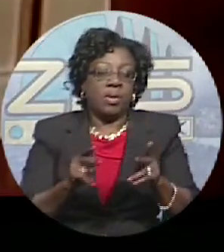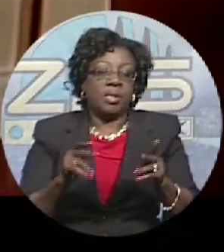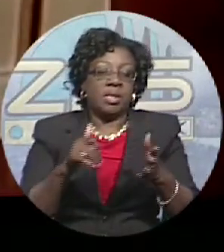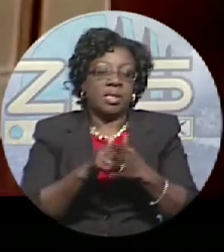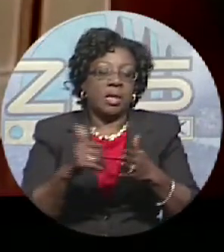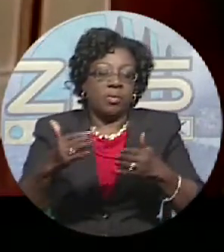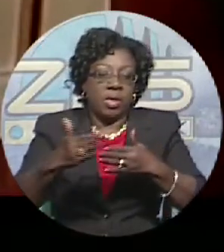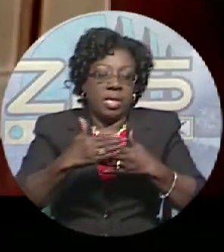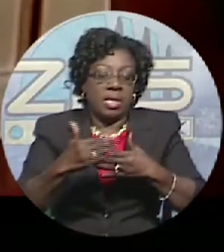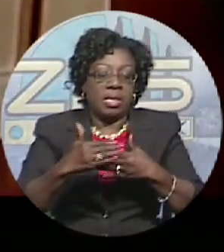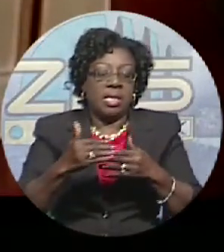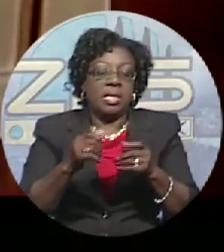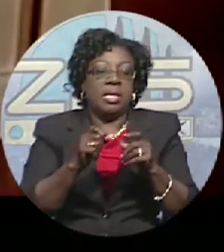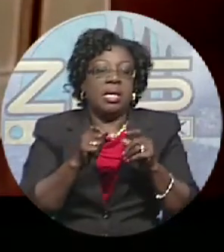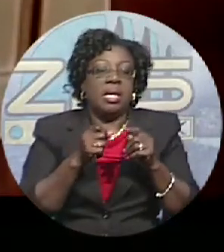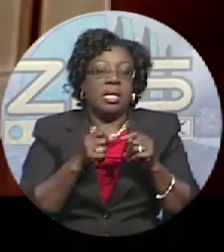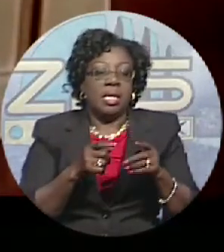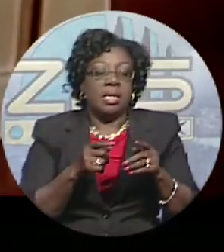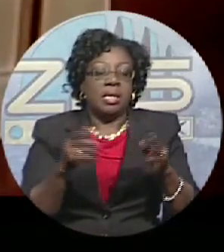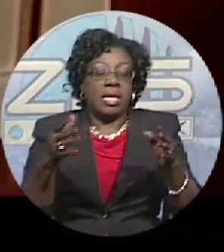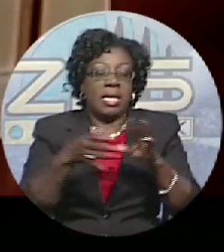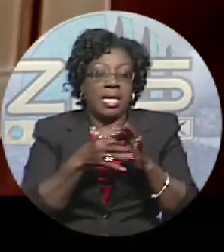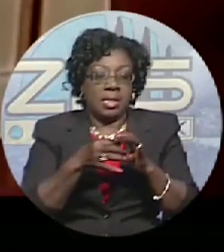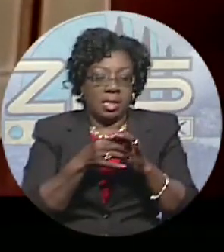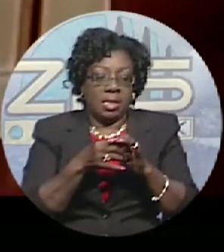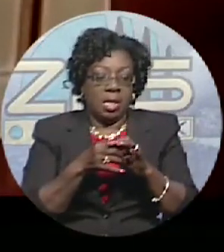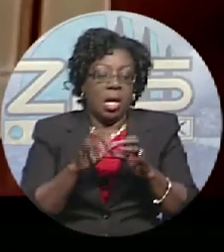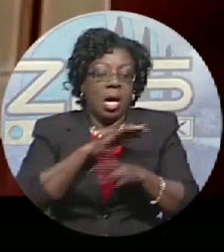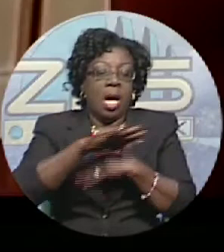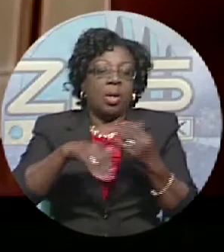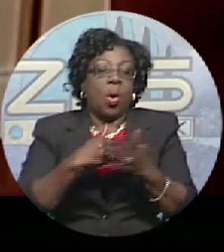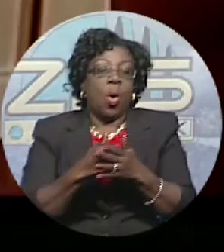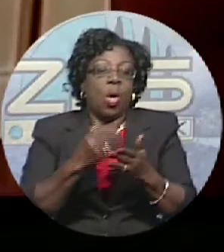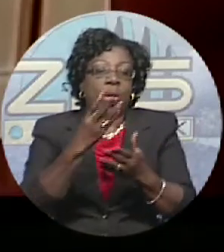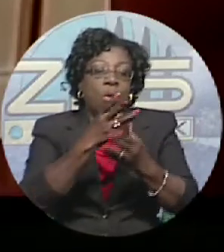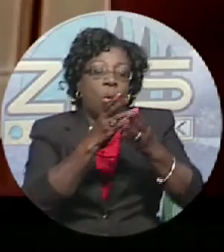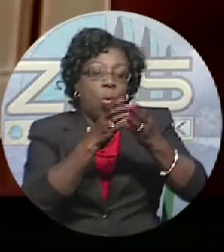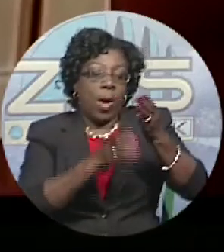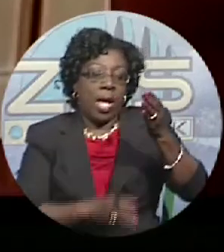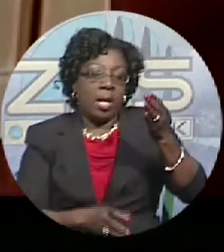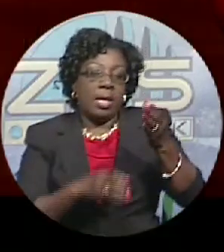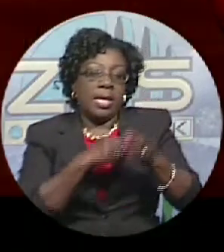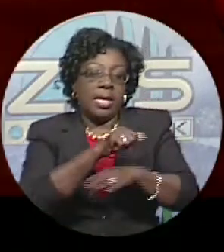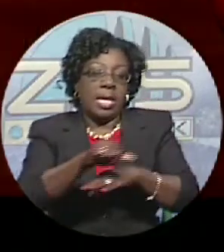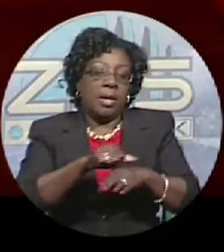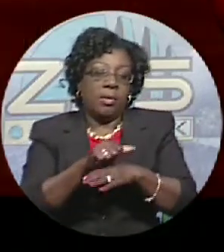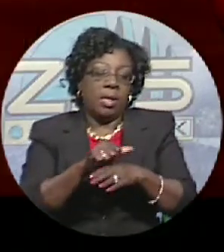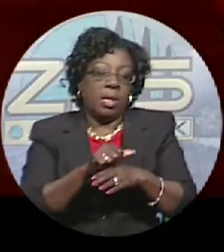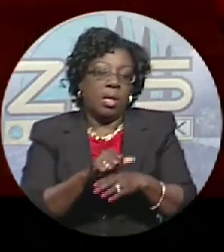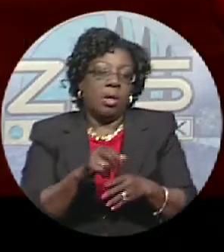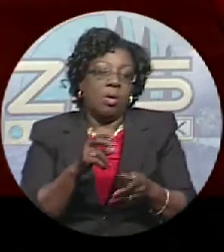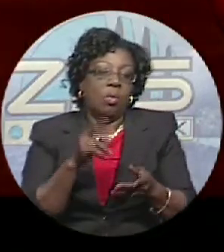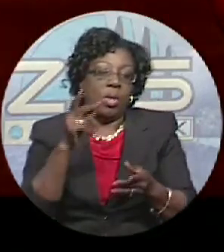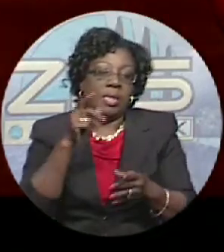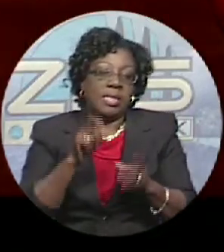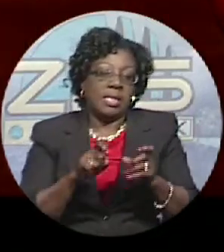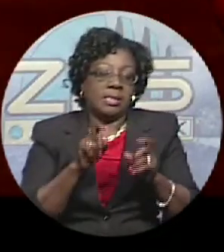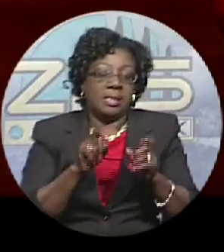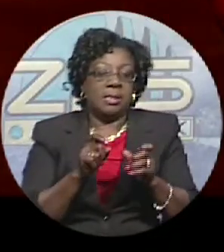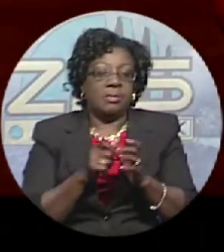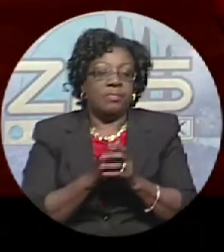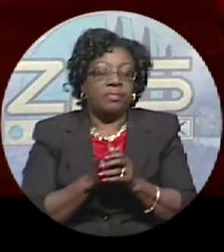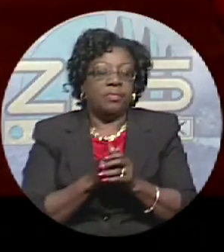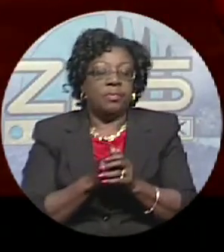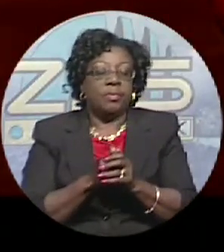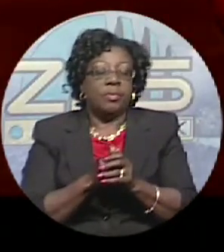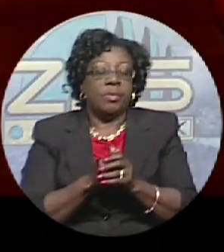to city water, Madam President, and all the wells in the area was condemned. Leader of the opposition business